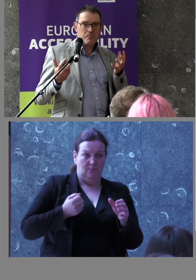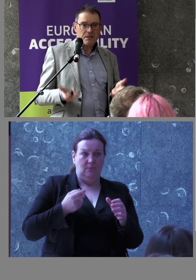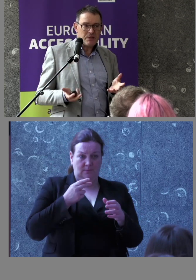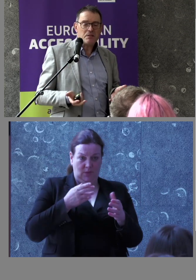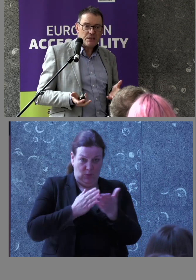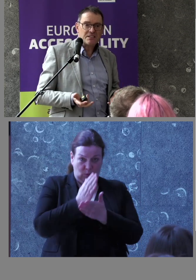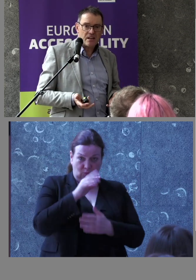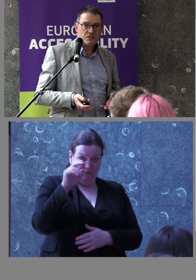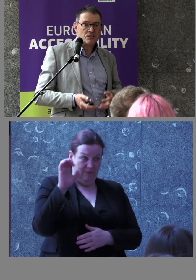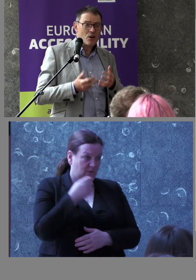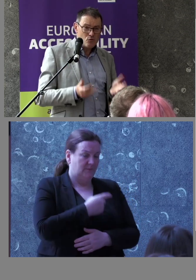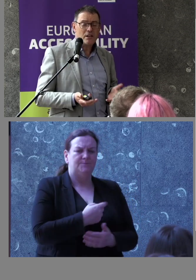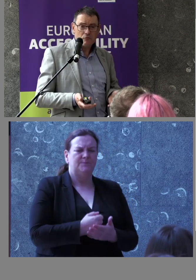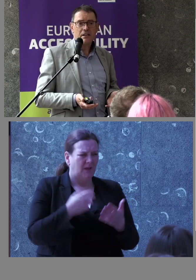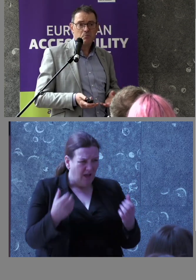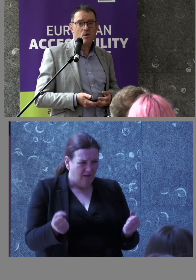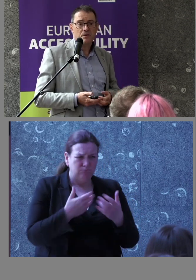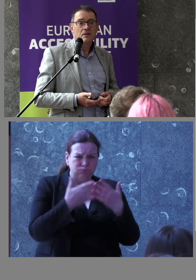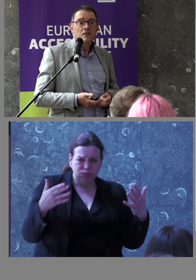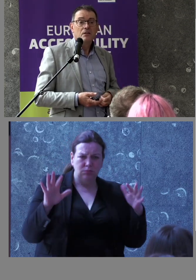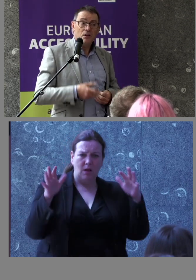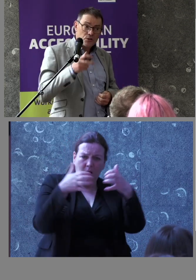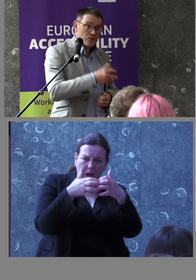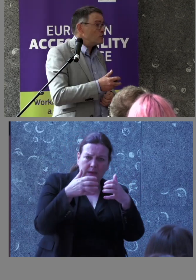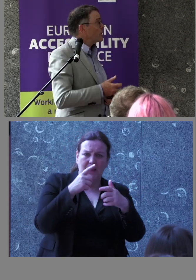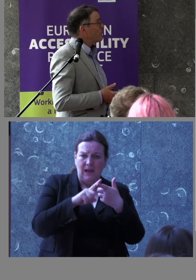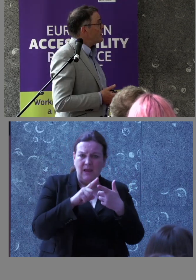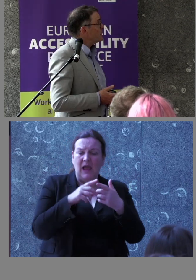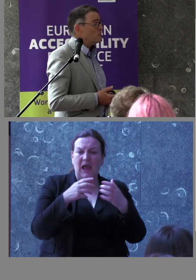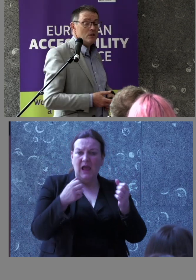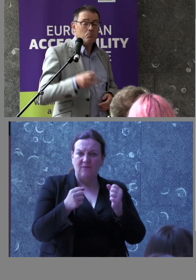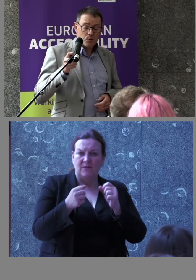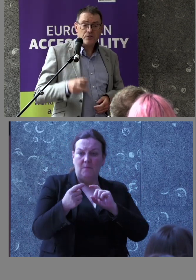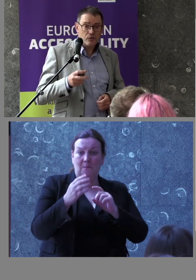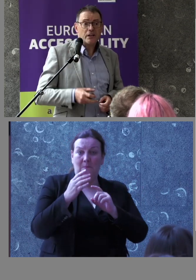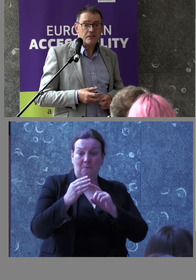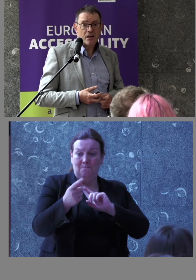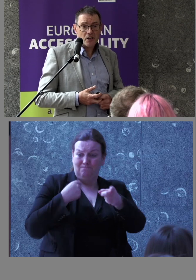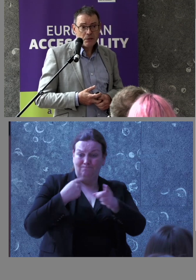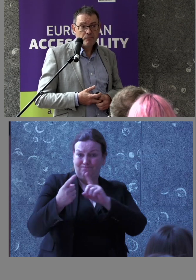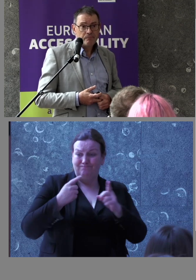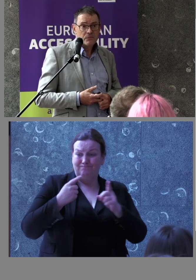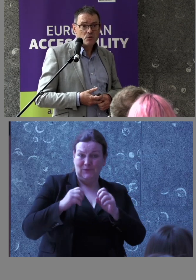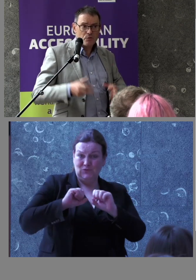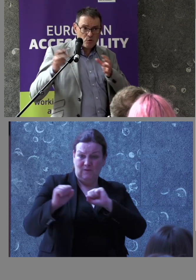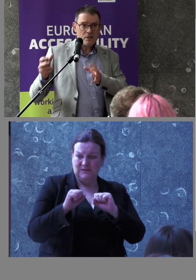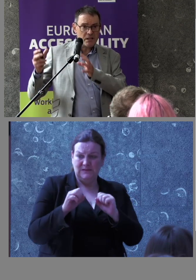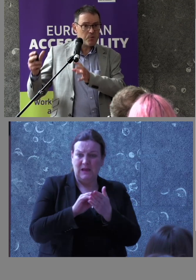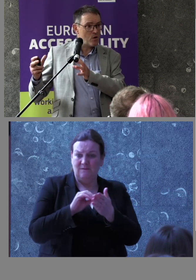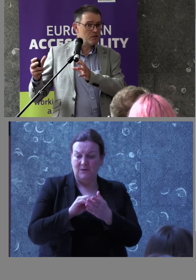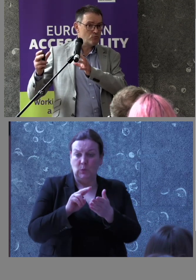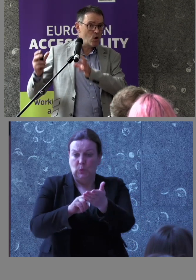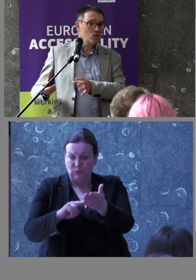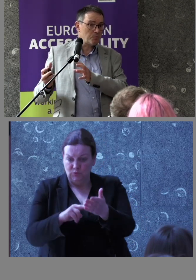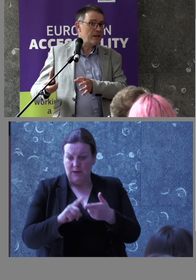and indeed customs without IT, and therefore IT is really important to us. Last year, these are headline results